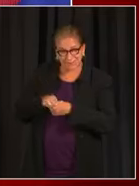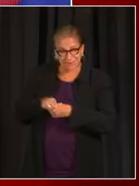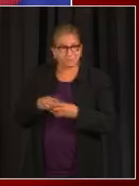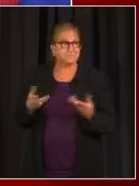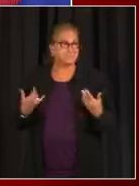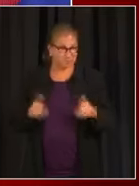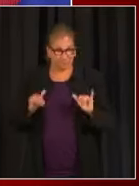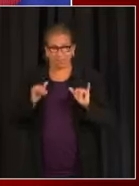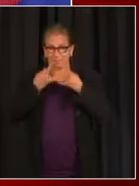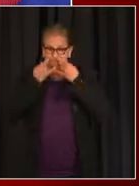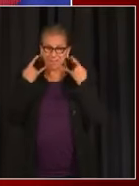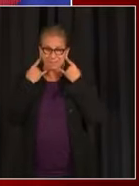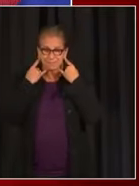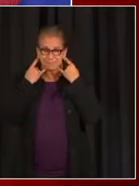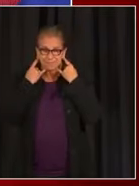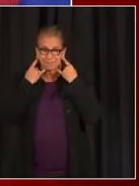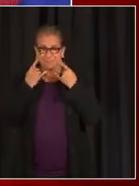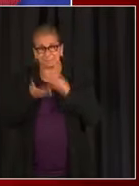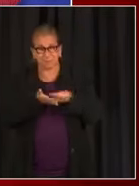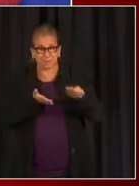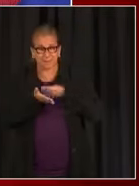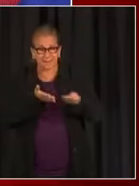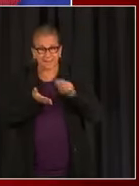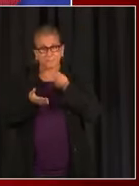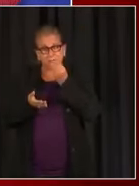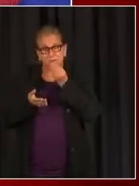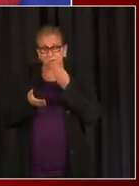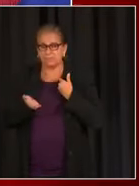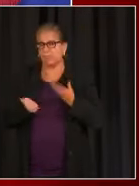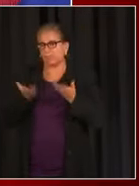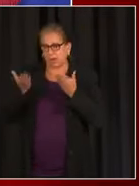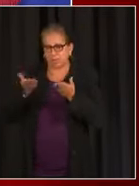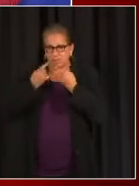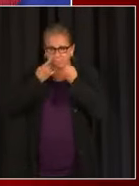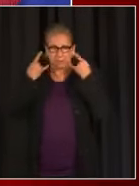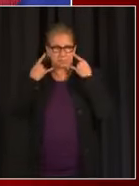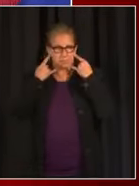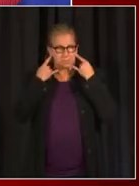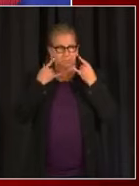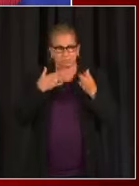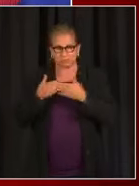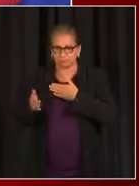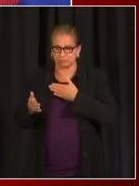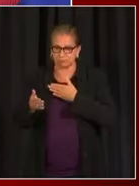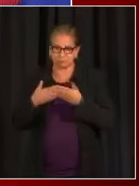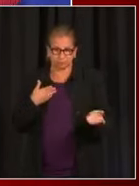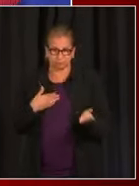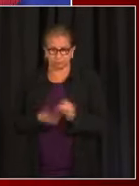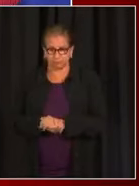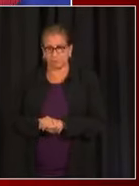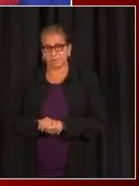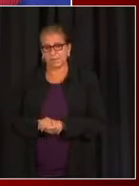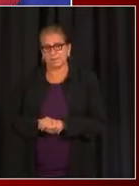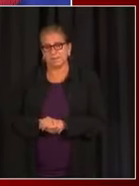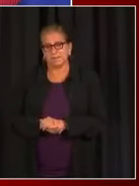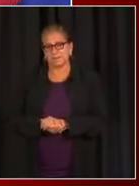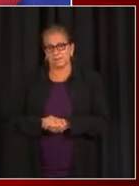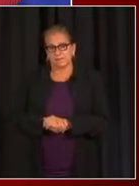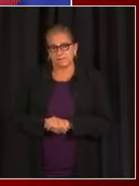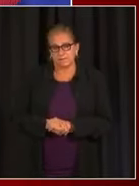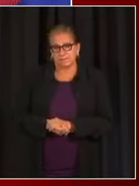go to the grocery store, mostly because I thought it was a courtesy to the workers there. But I think a lot of people